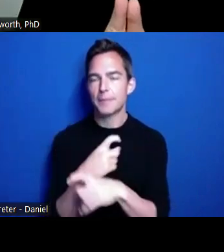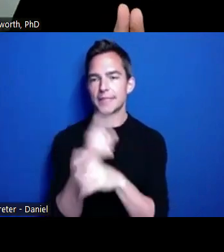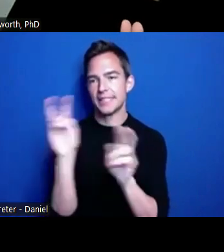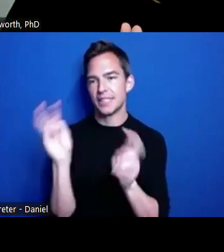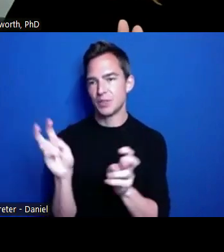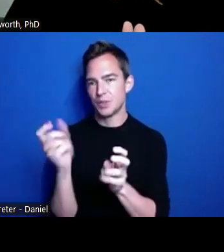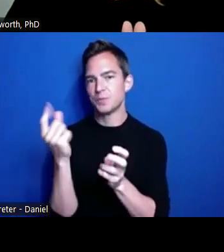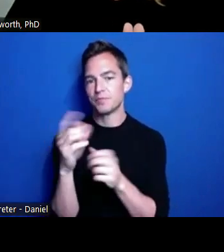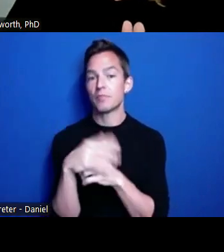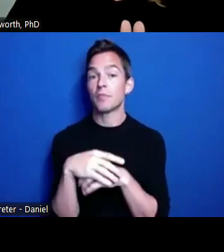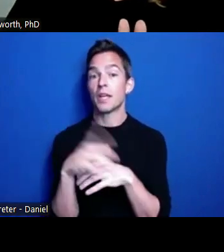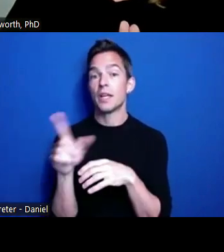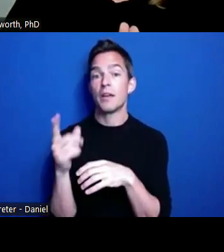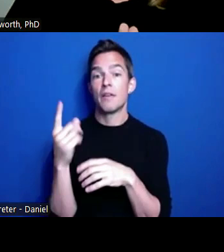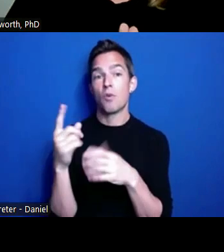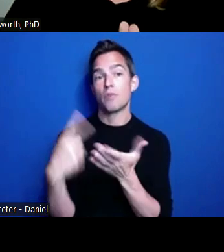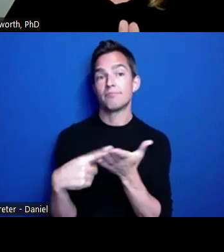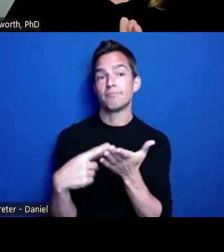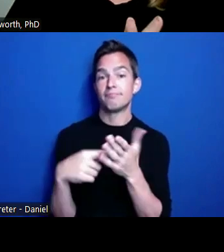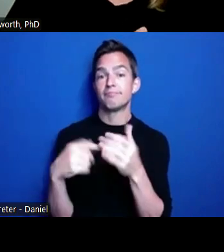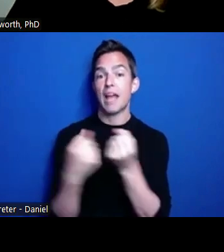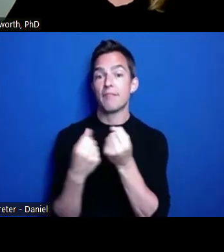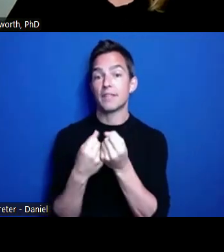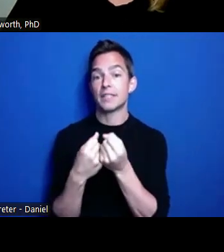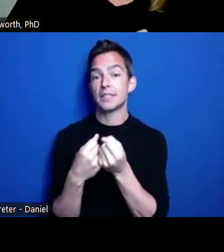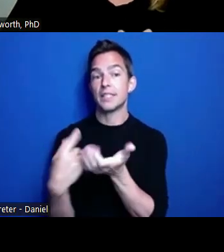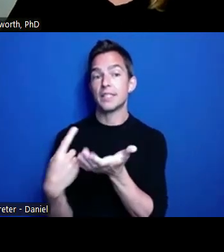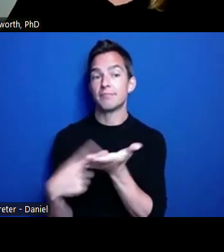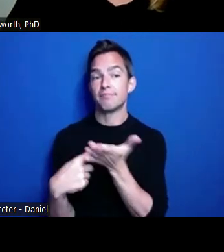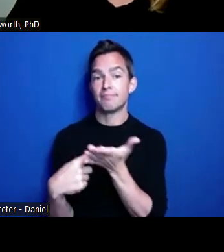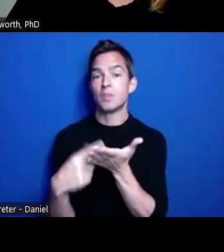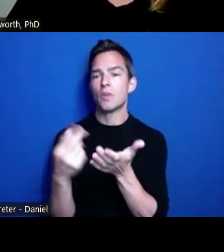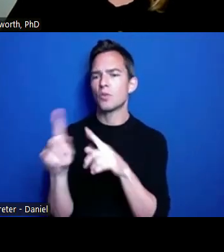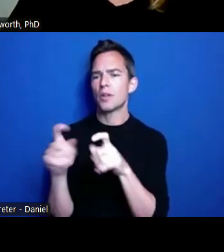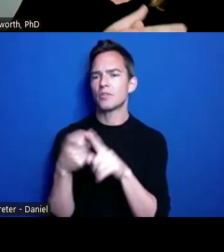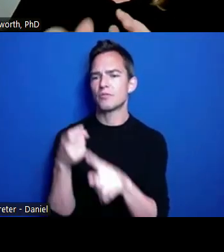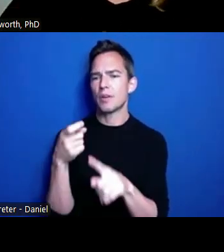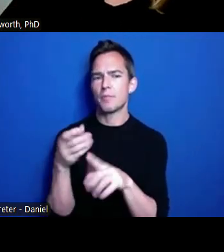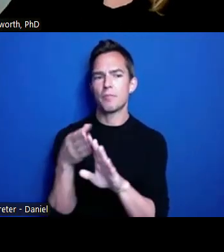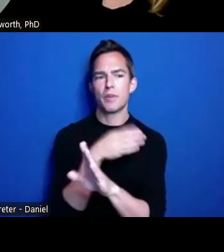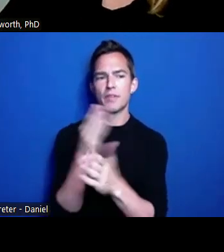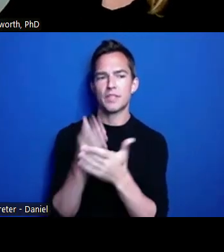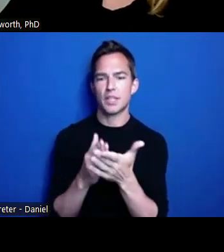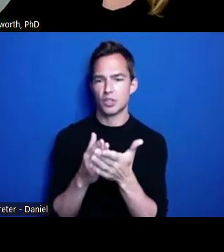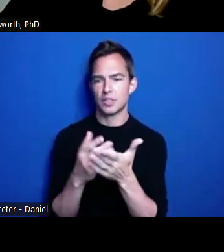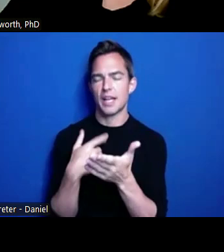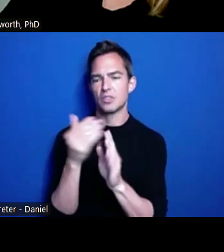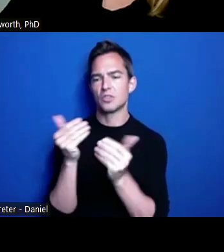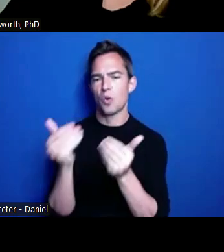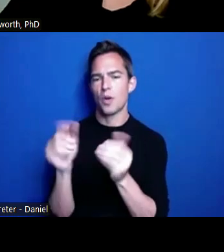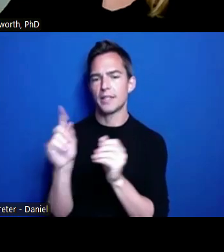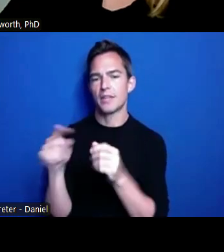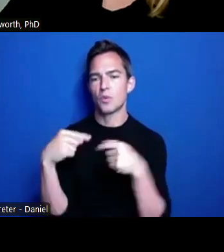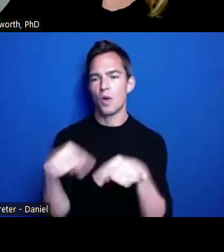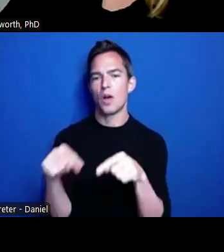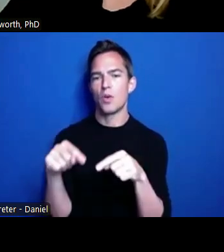questions for Jen in the advocacy space. And in the meantime, we can go, there's a few questions from the previous section that I can go ahead and ask while we're kind of